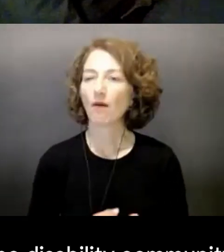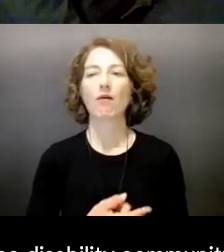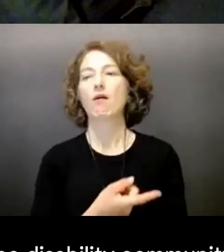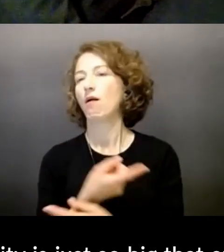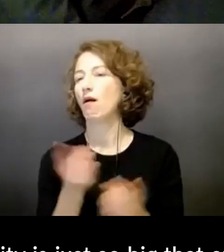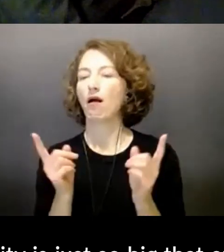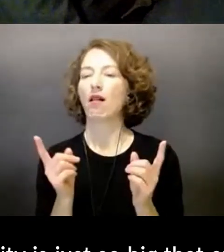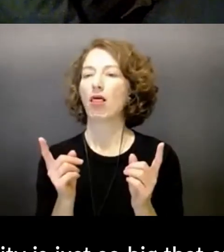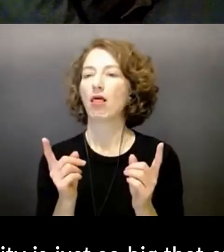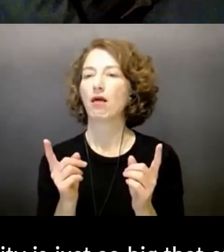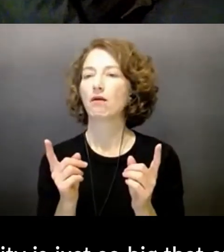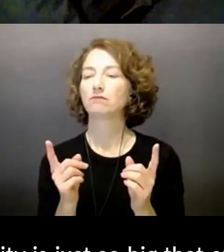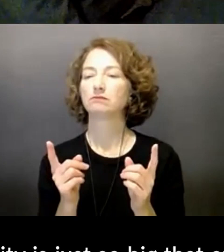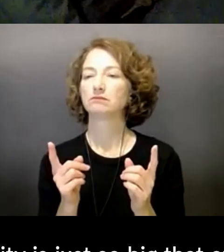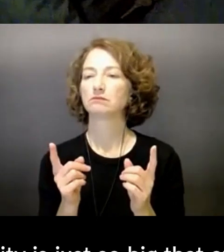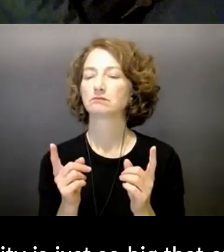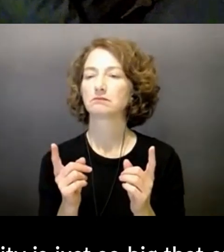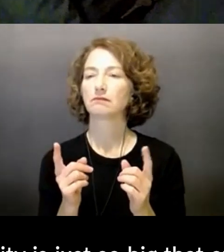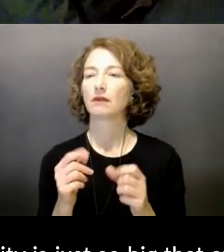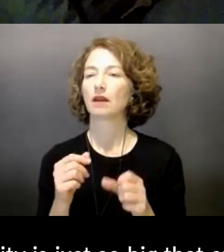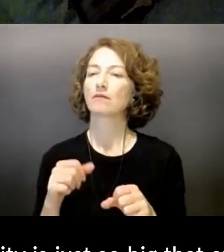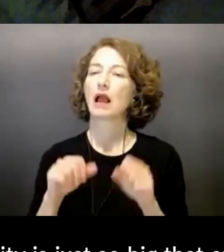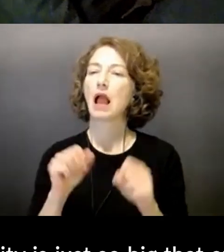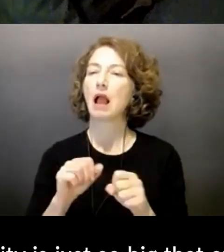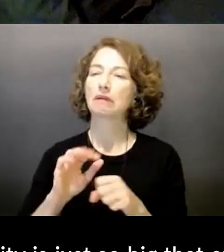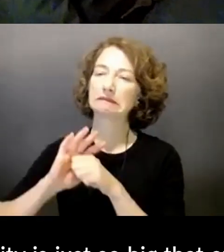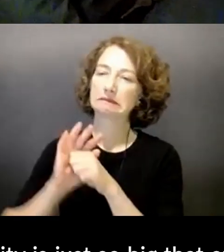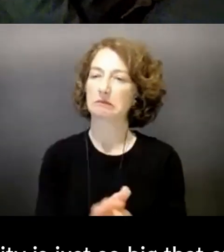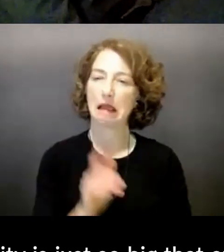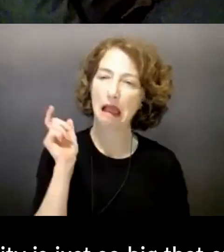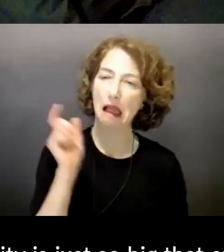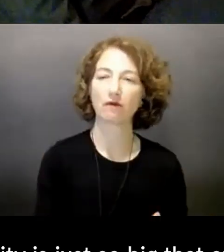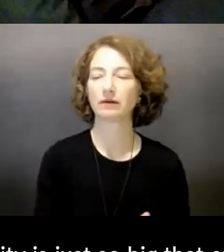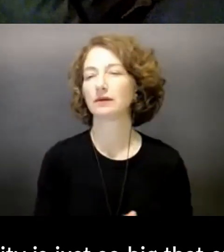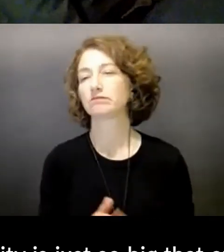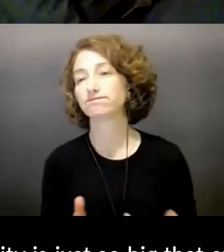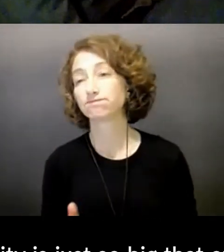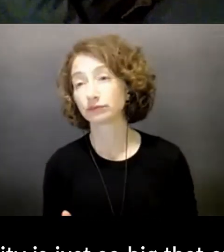perceived disabled, who experience ableism, the community is just so big that